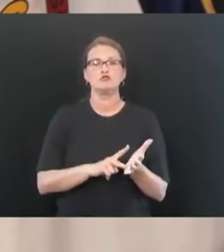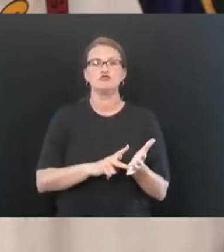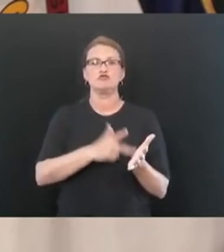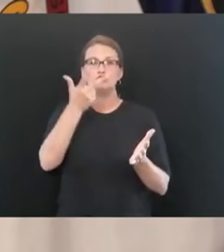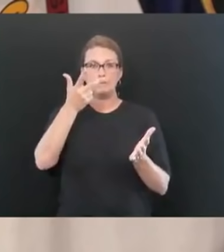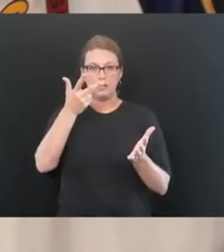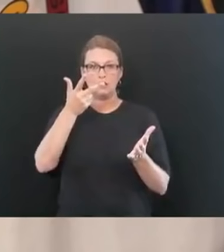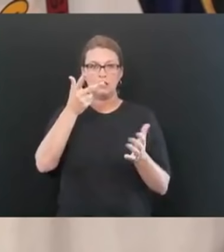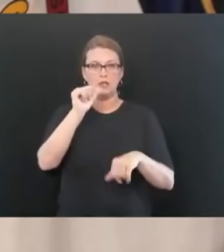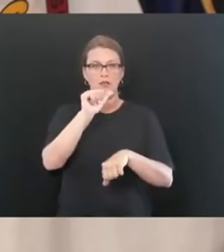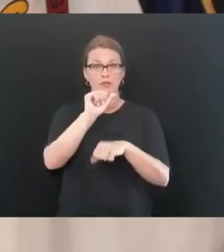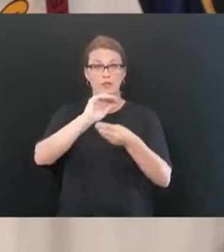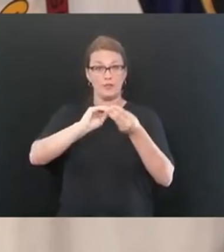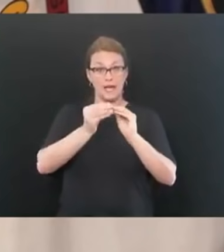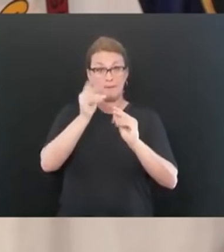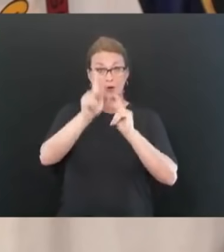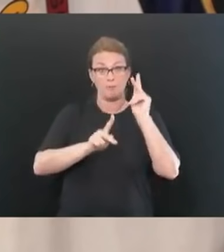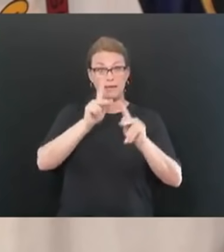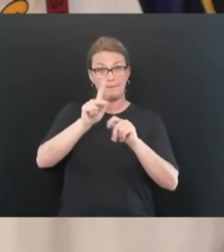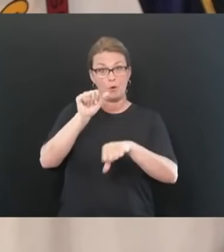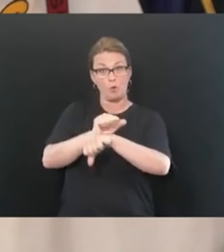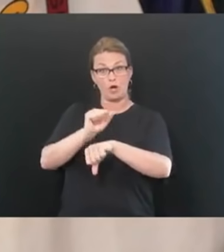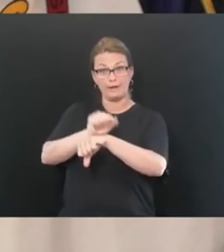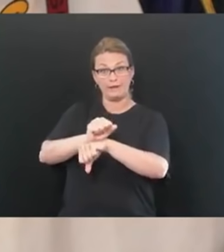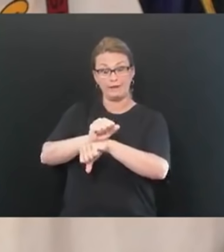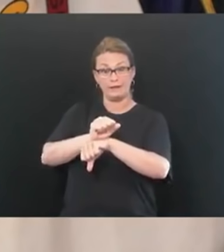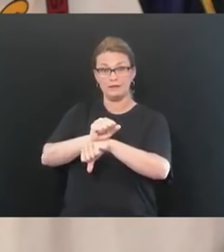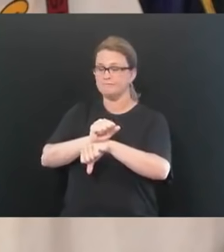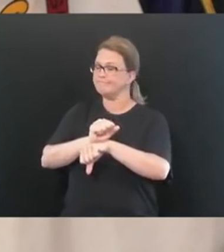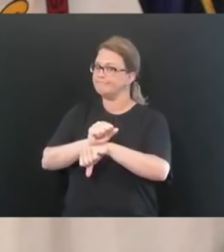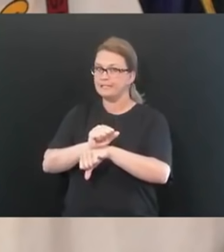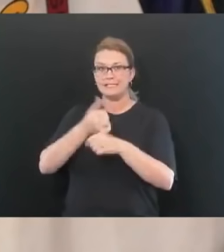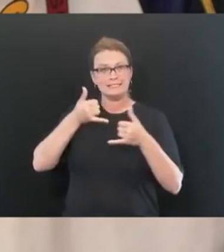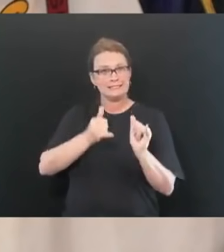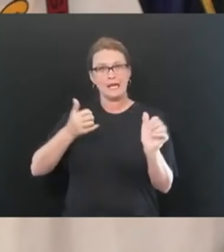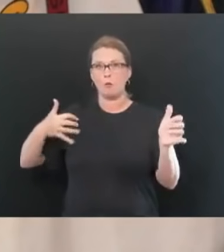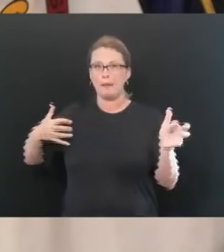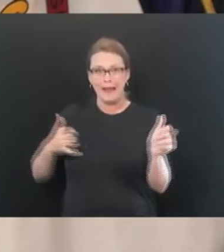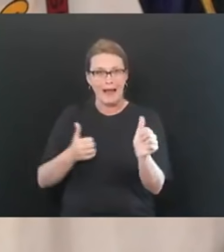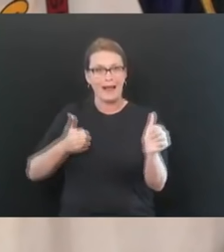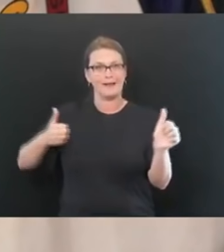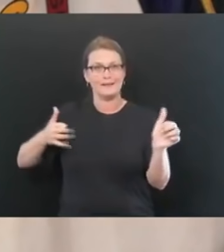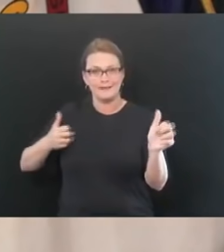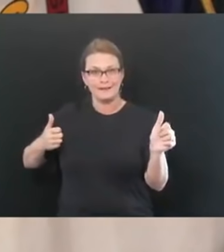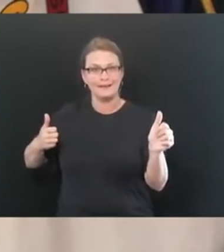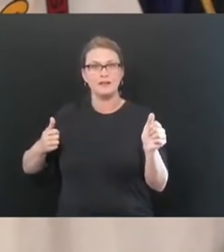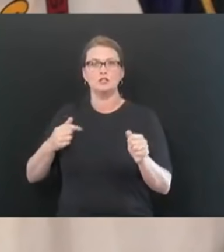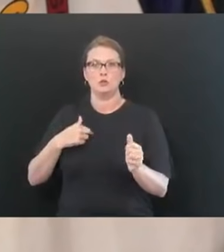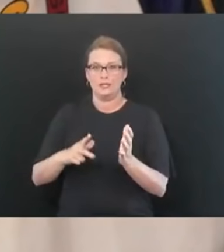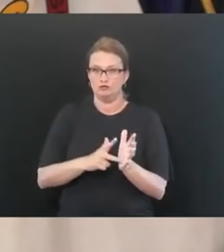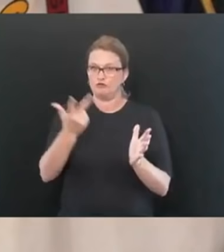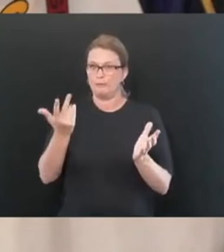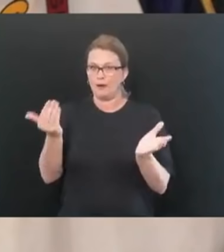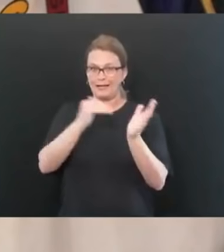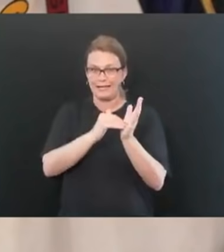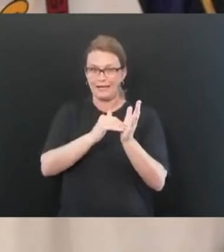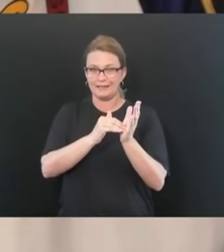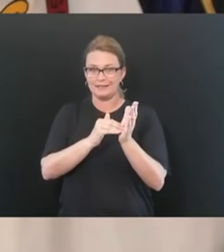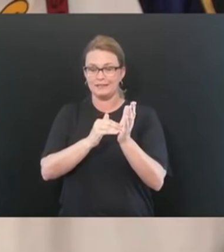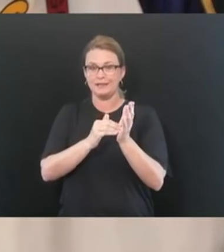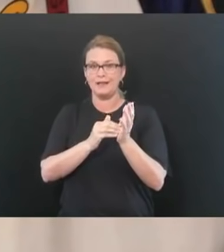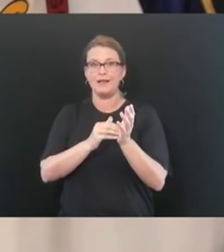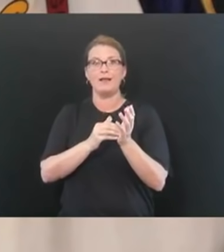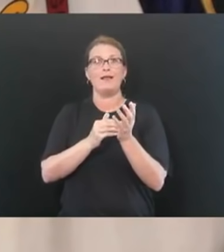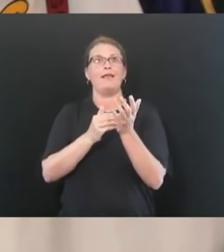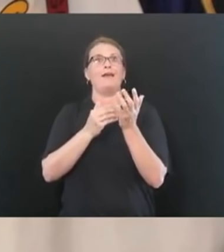the number of people that were pushing it. And then that didn't work. And so we tripled it again. And then all of a